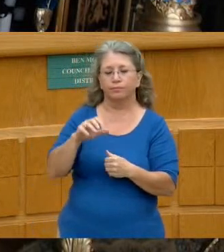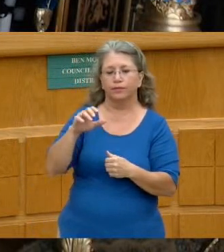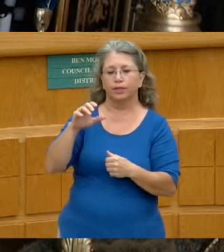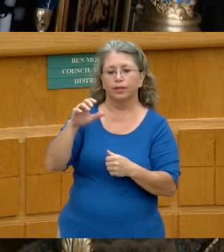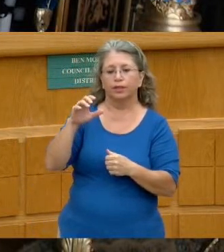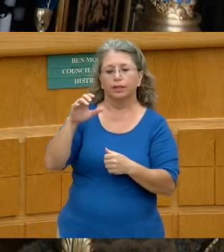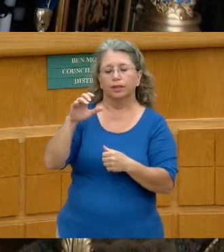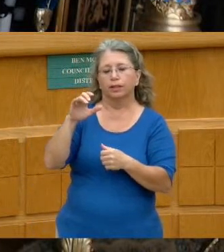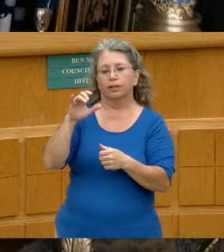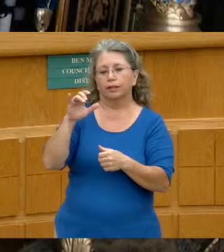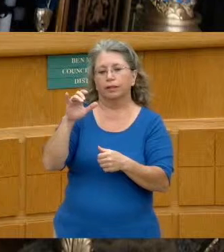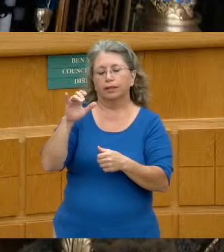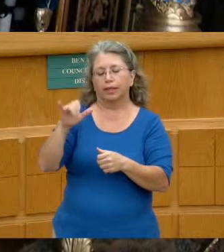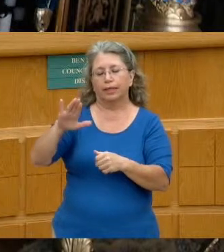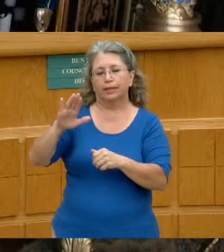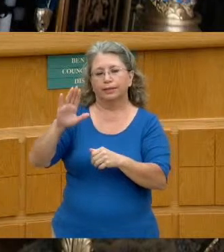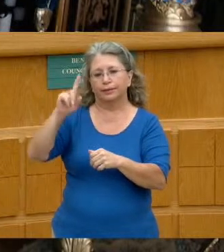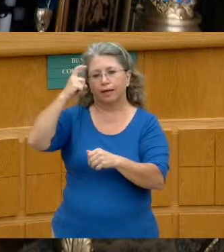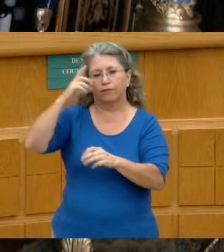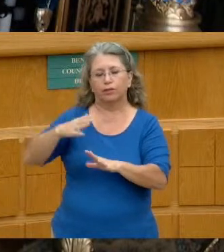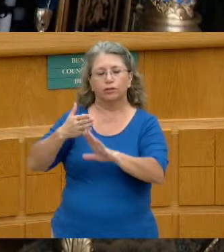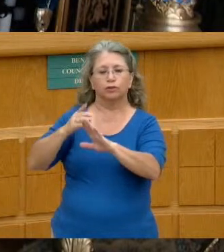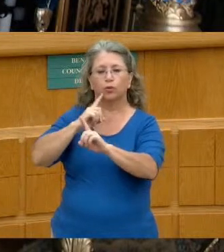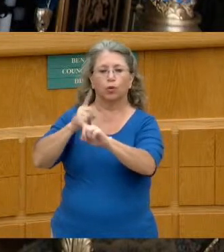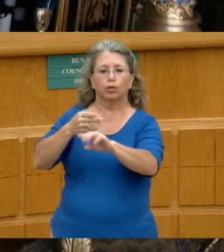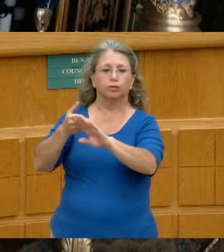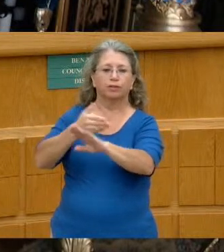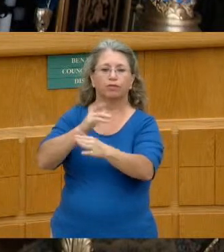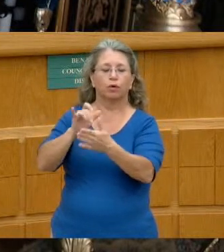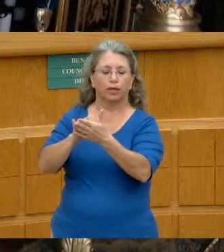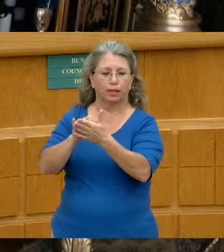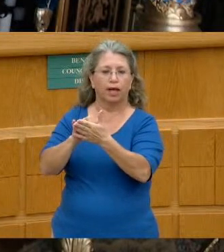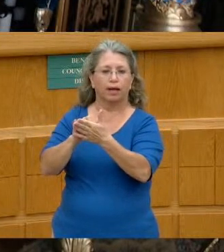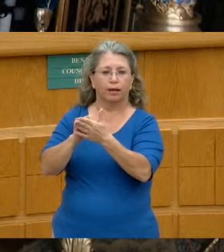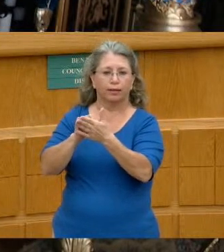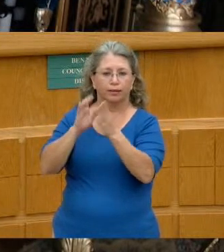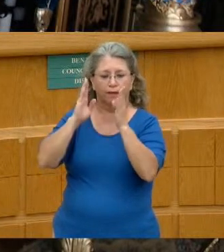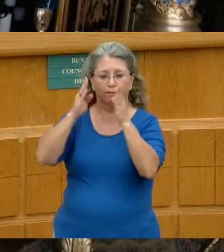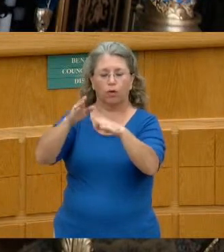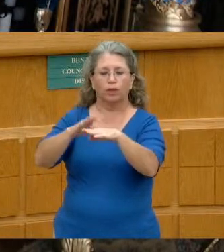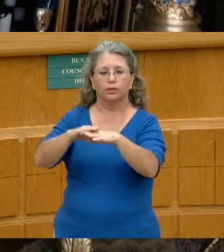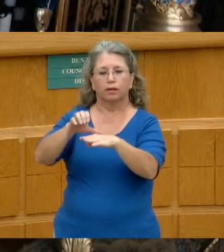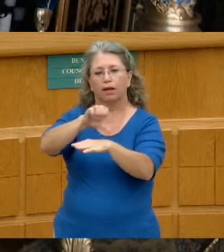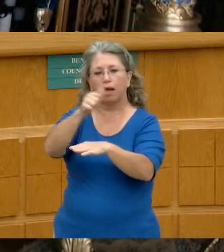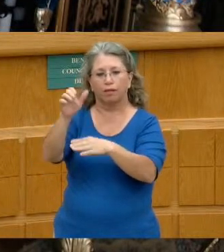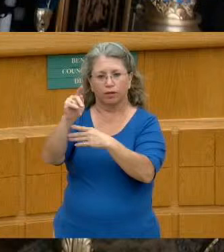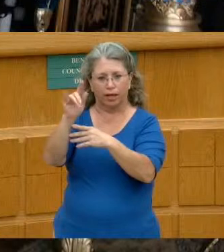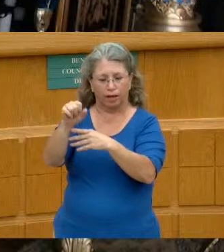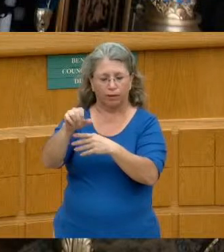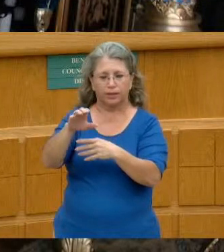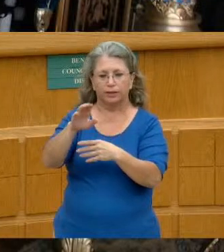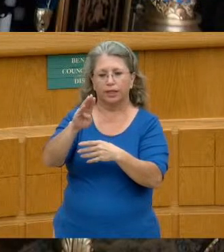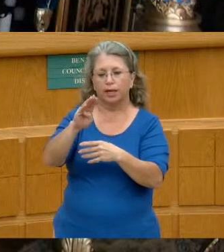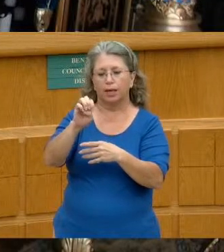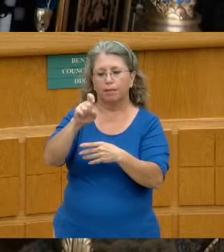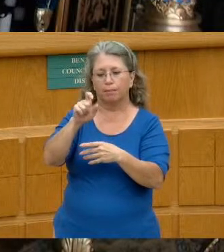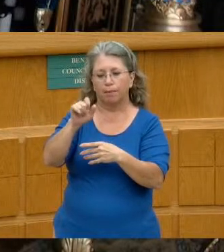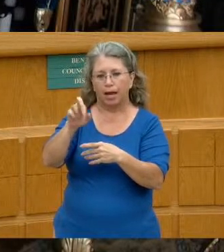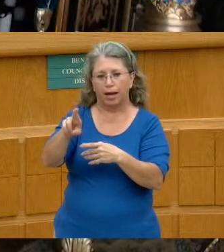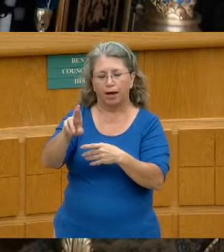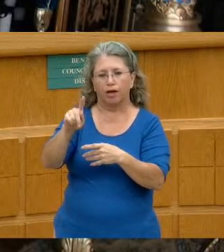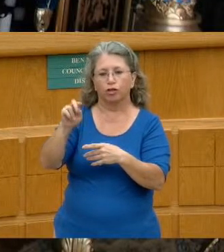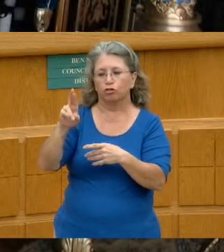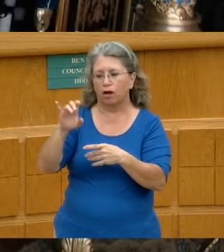largest urban centers that were having a huge problem with their hospital capacity. That was Bear, Dallas, Travis, and Harris. Now,